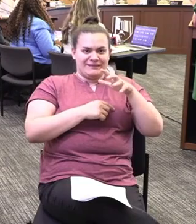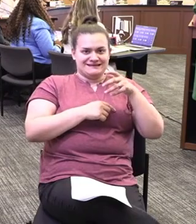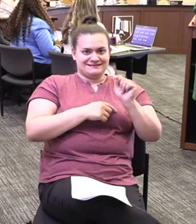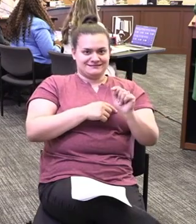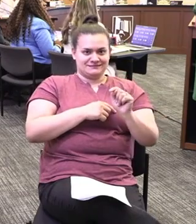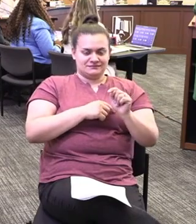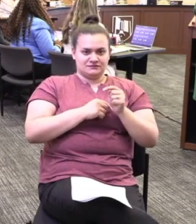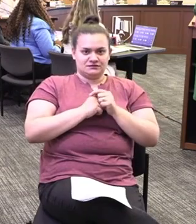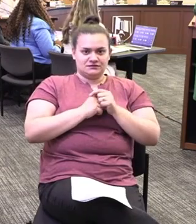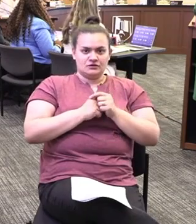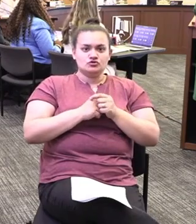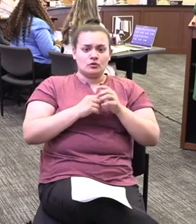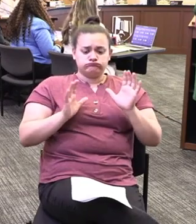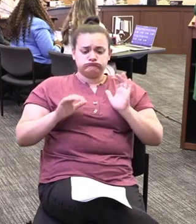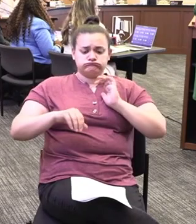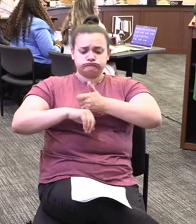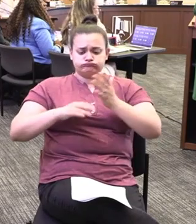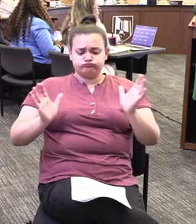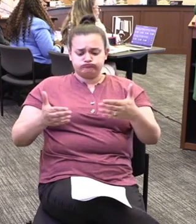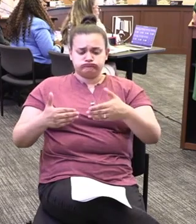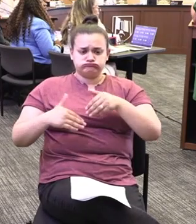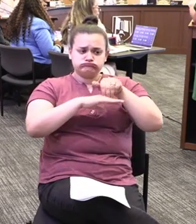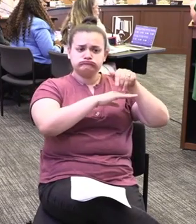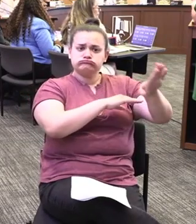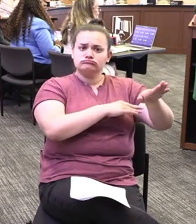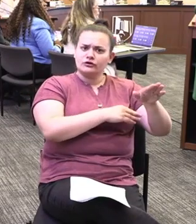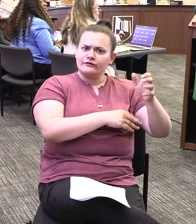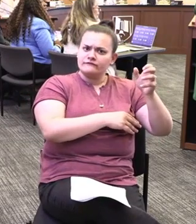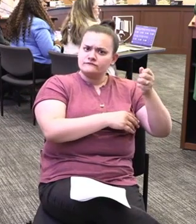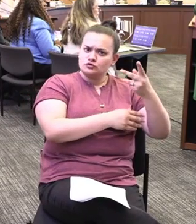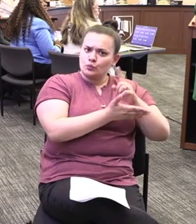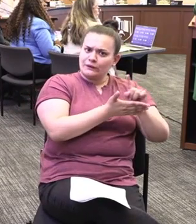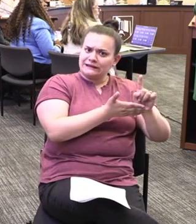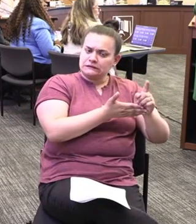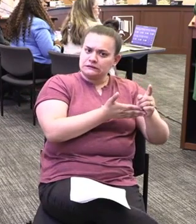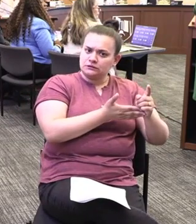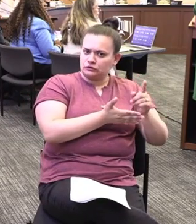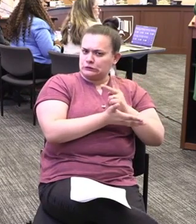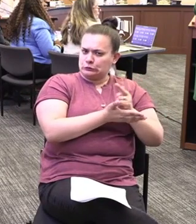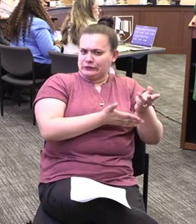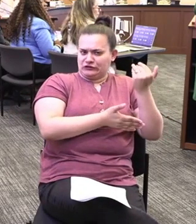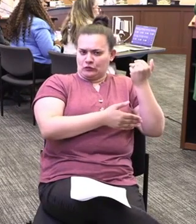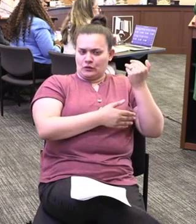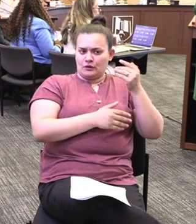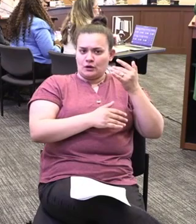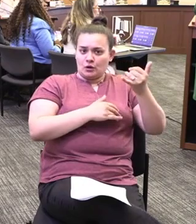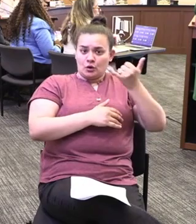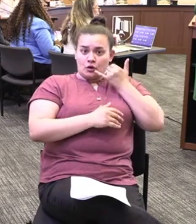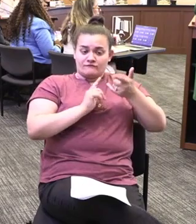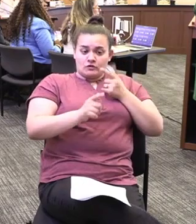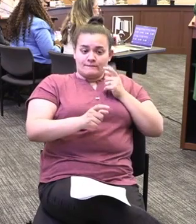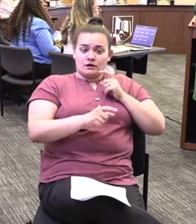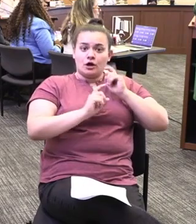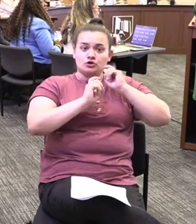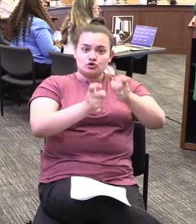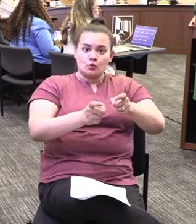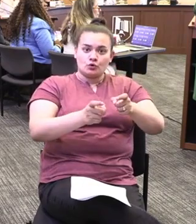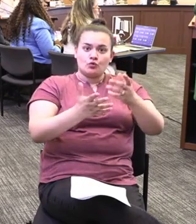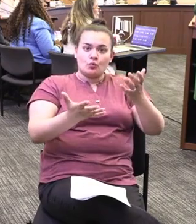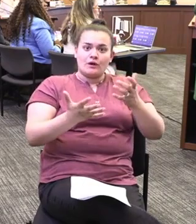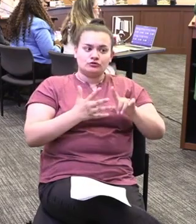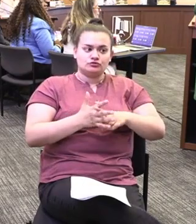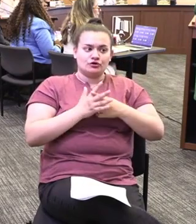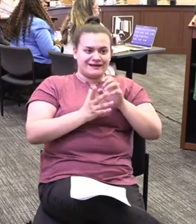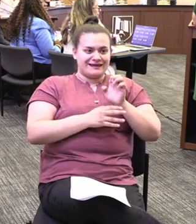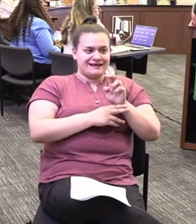and sent it to him. And then a couple weeks later, which was like 2.5 weeks ago, I got a call from a donor who wanted to start an endowment